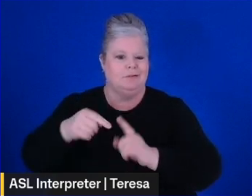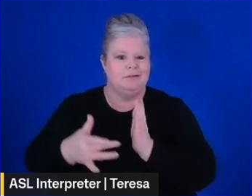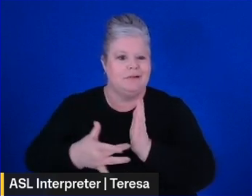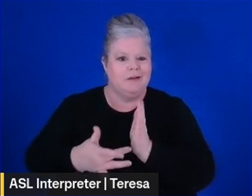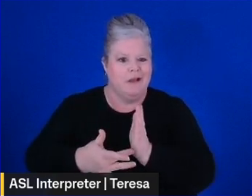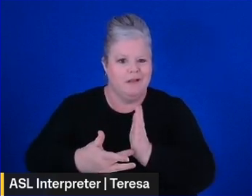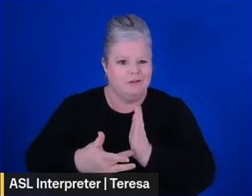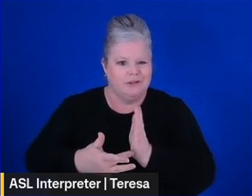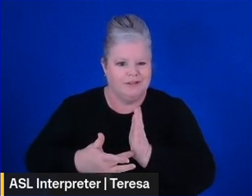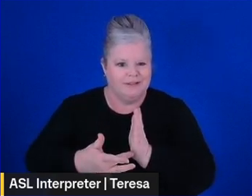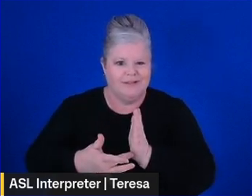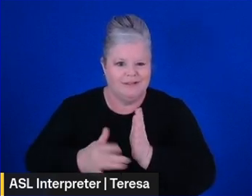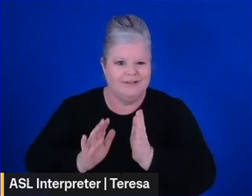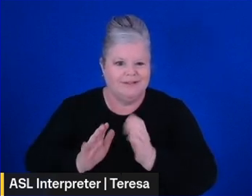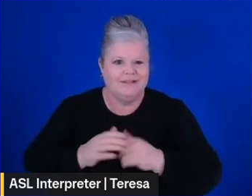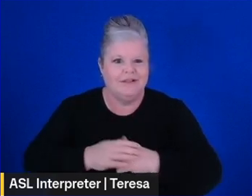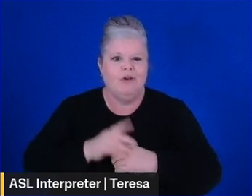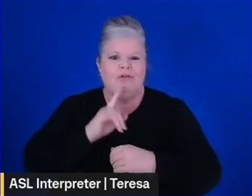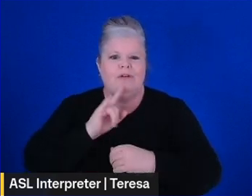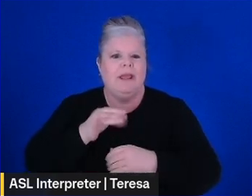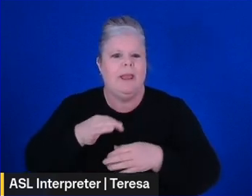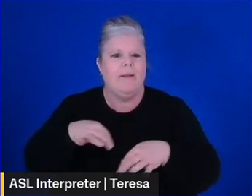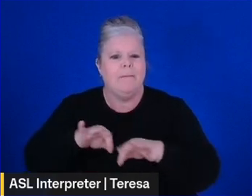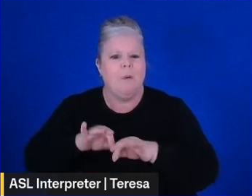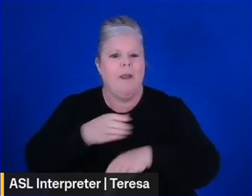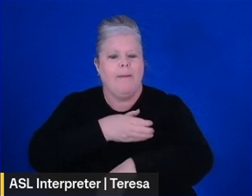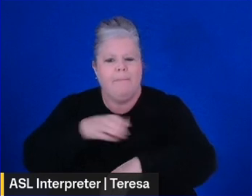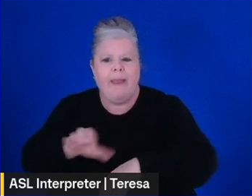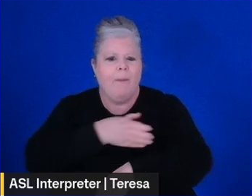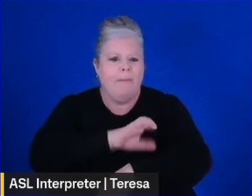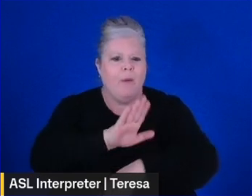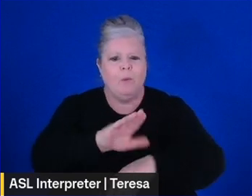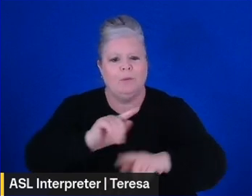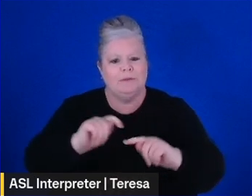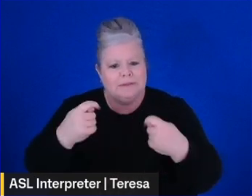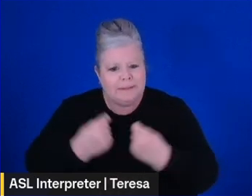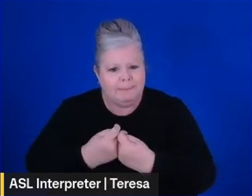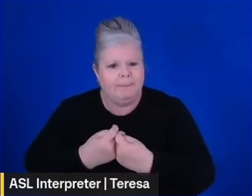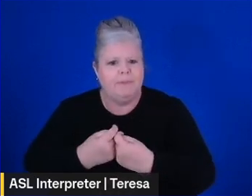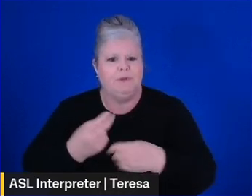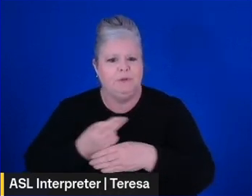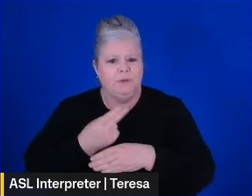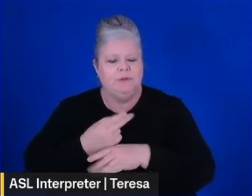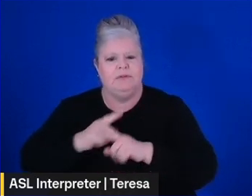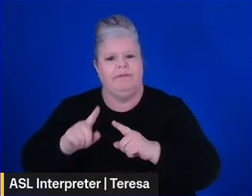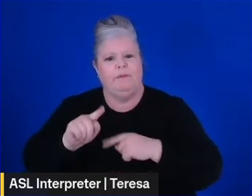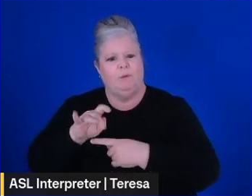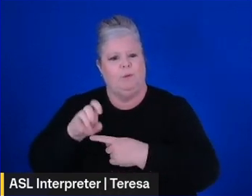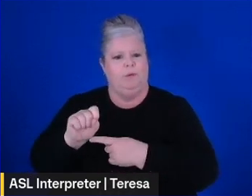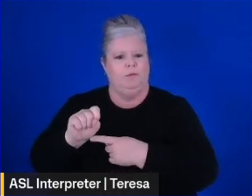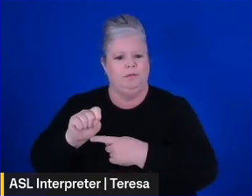It's about empowering your teams to innovate faster and more safely.